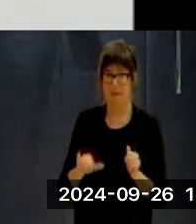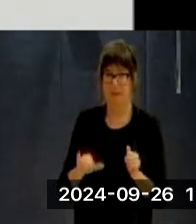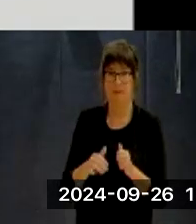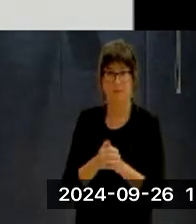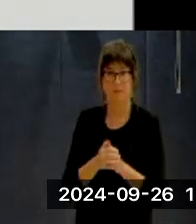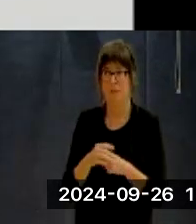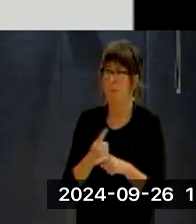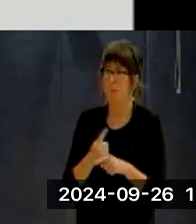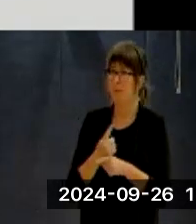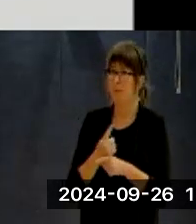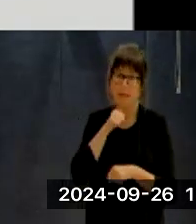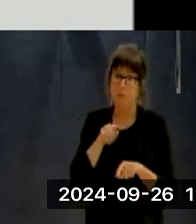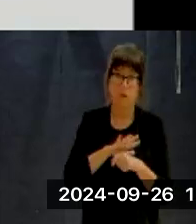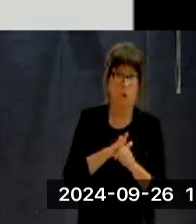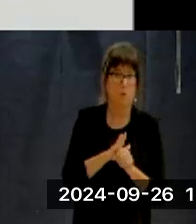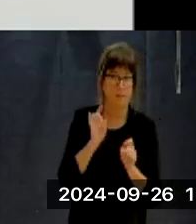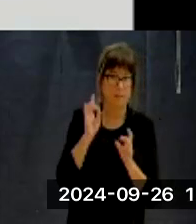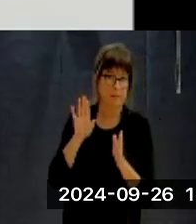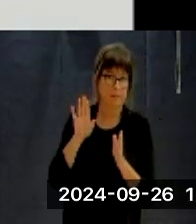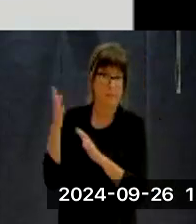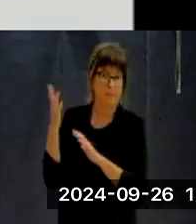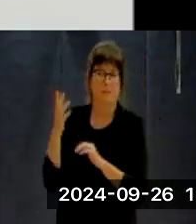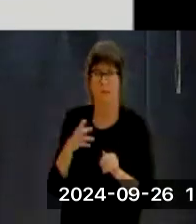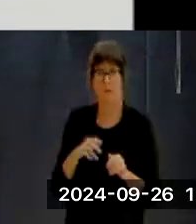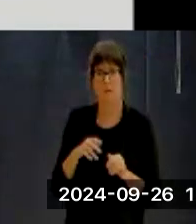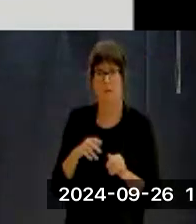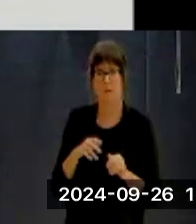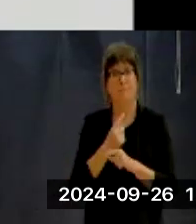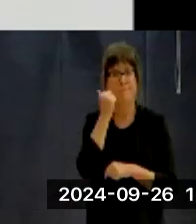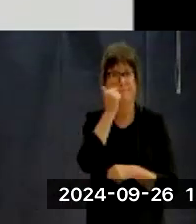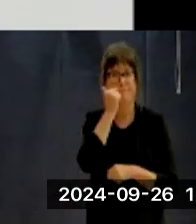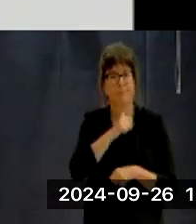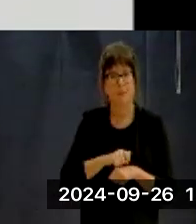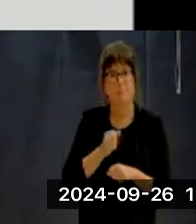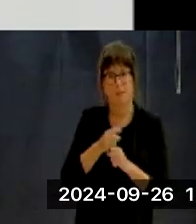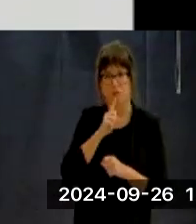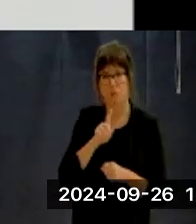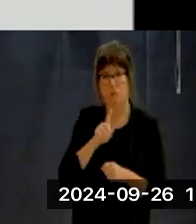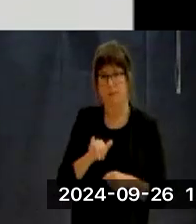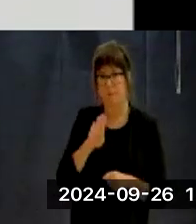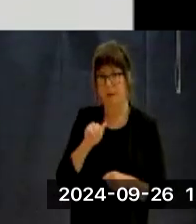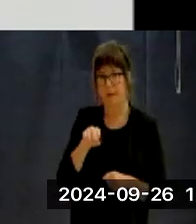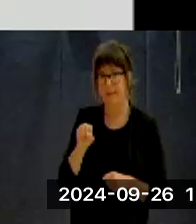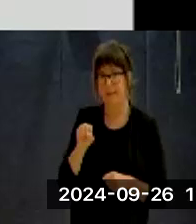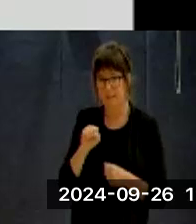times, that those biases get uncovered. Thank you. Thank you so much.